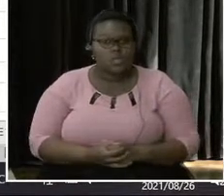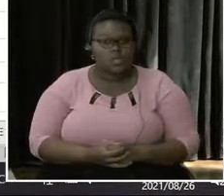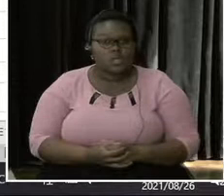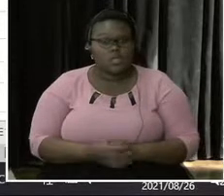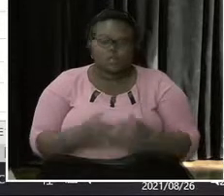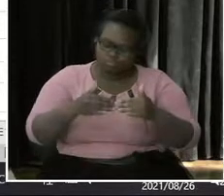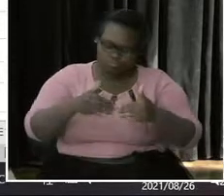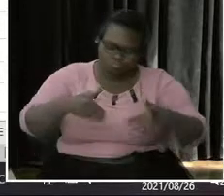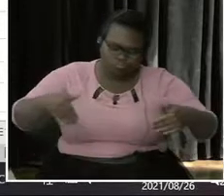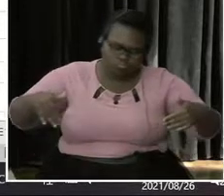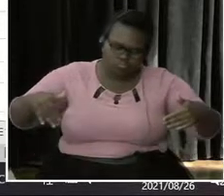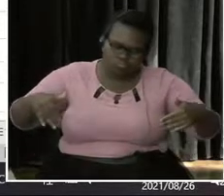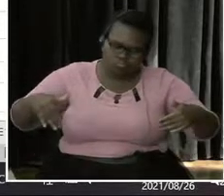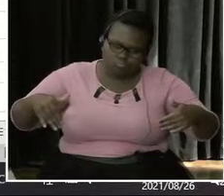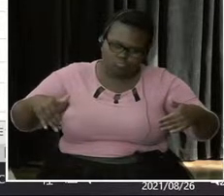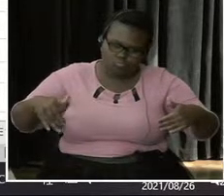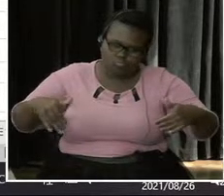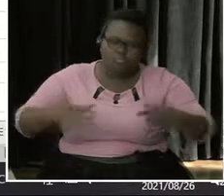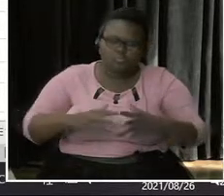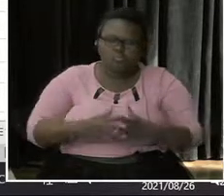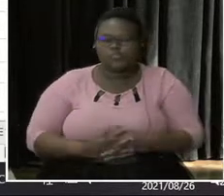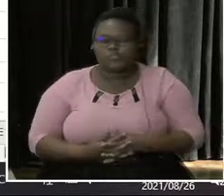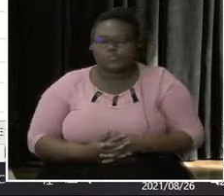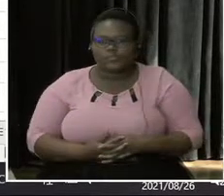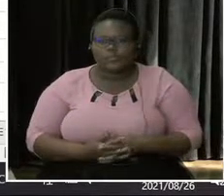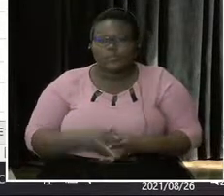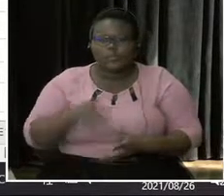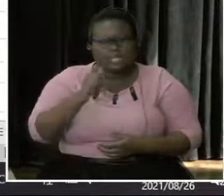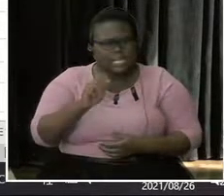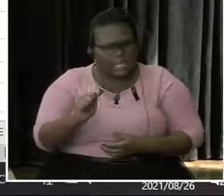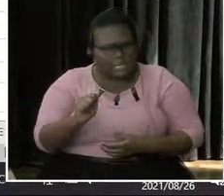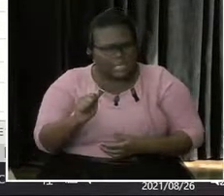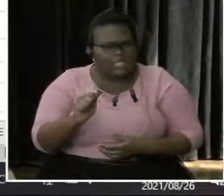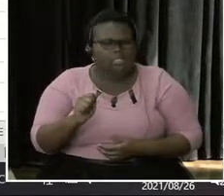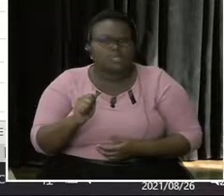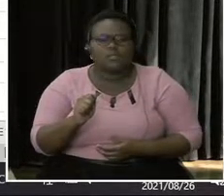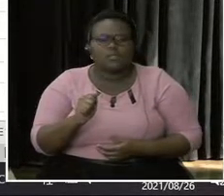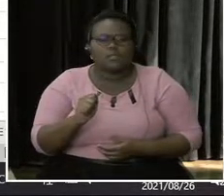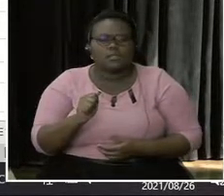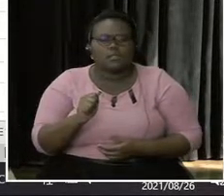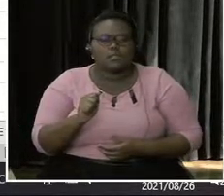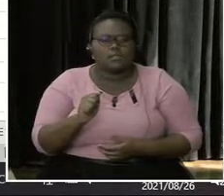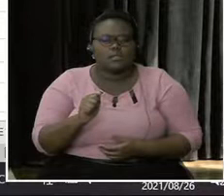Abstaining, Madam Speaker. Abstaining. The TA?